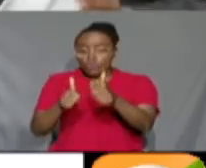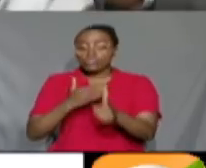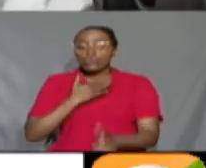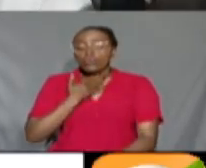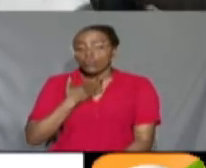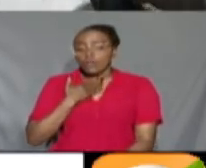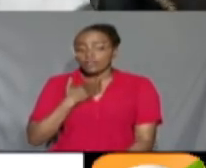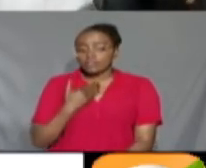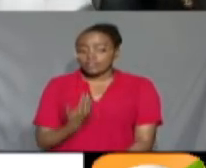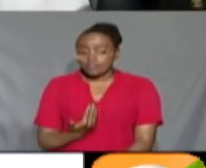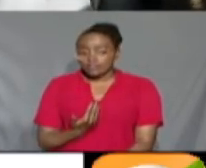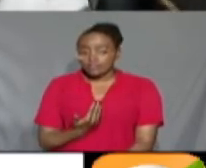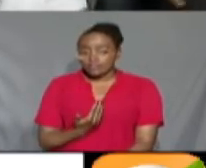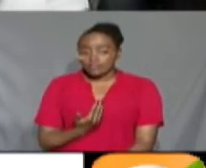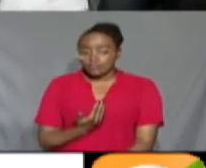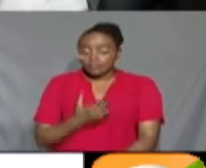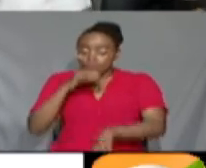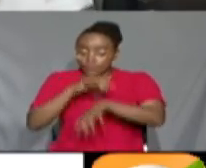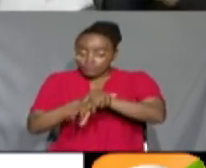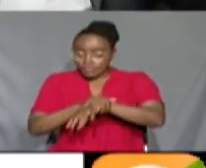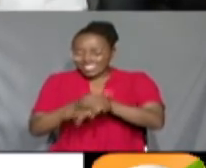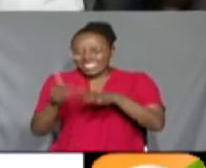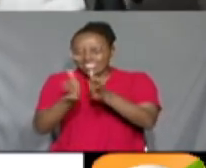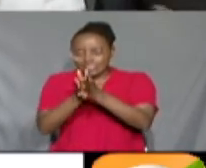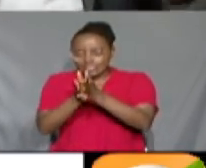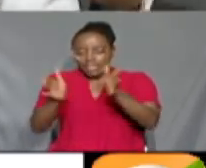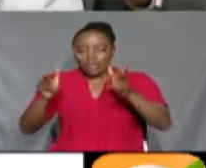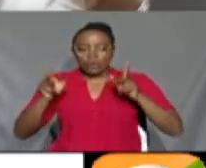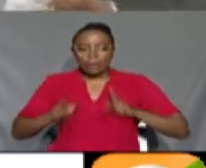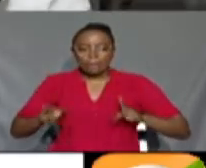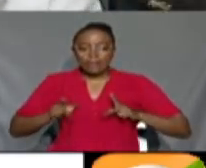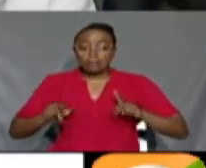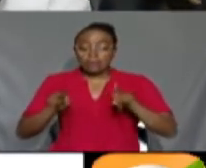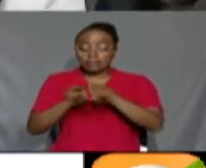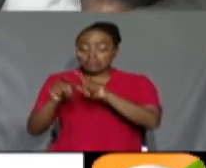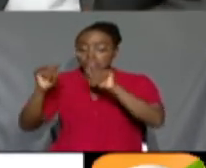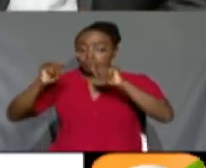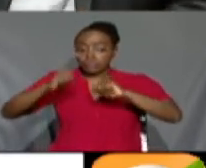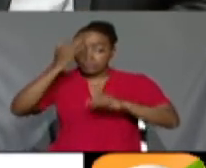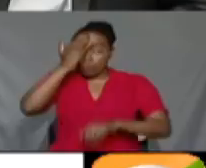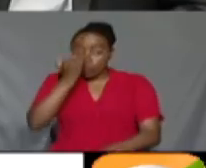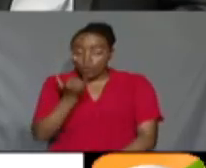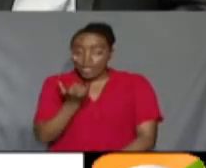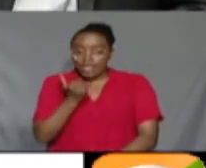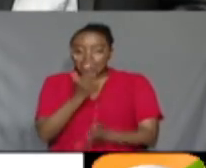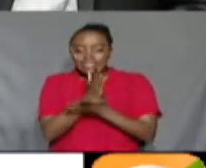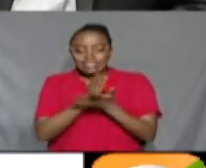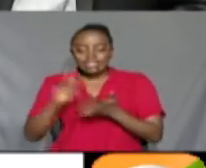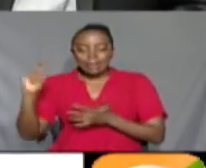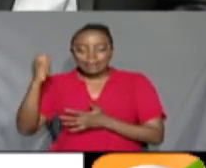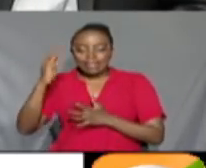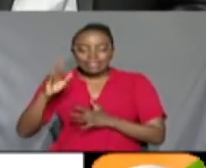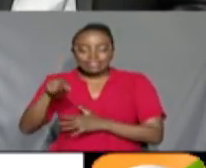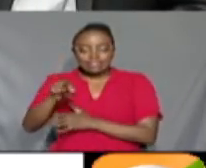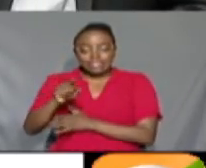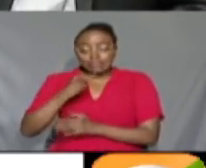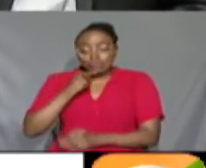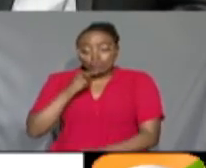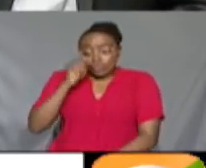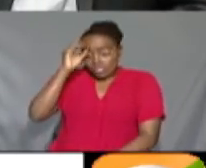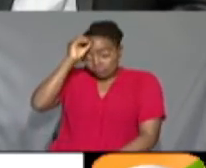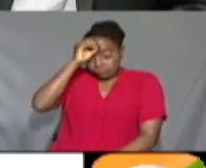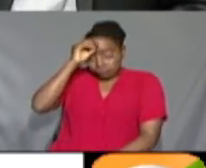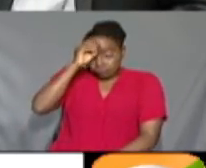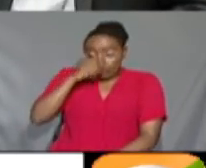now reach as wider people as possible, because you know some Kenyans gave their views, the ones who could get